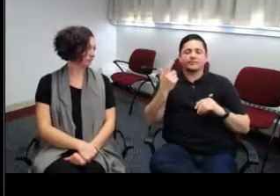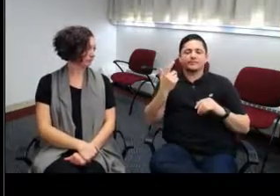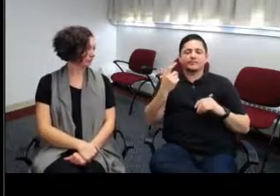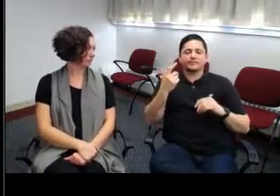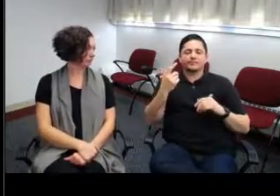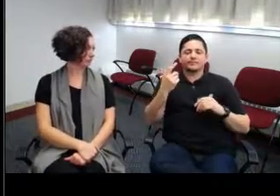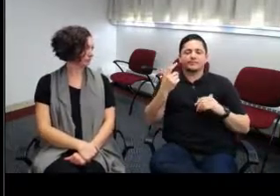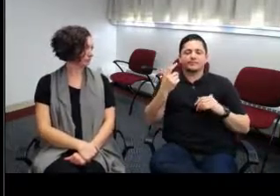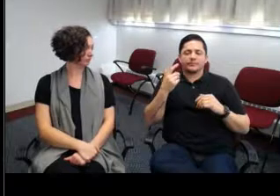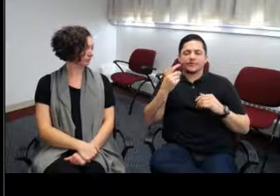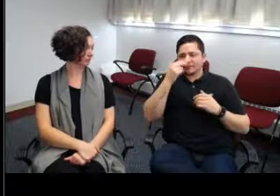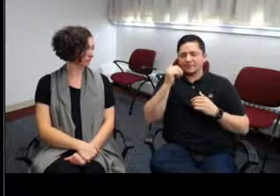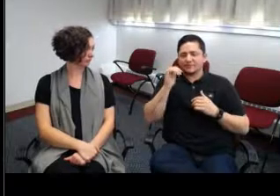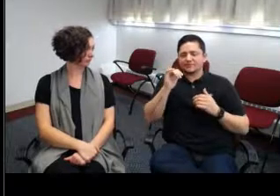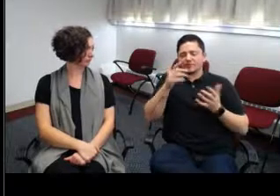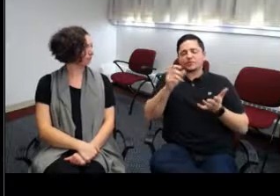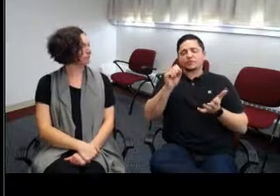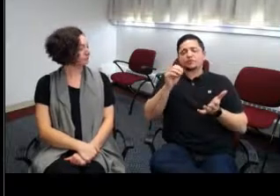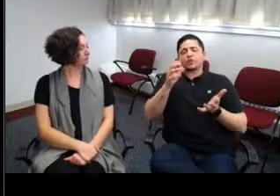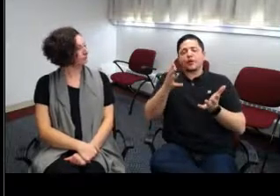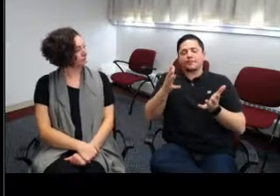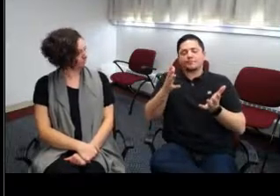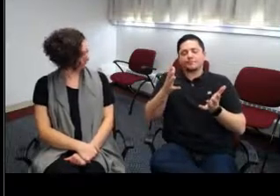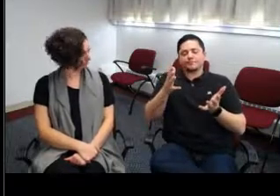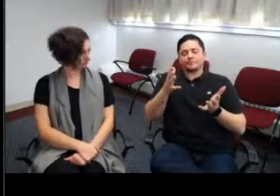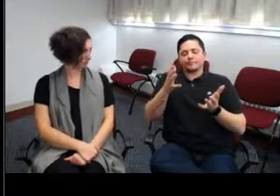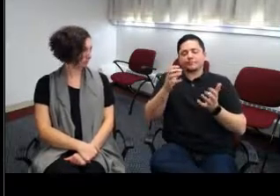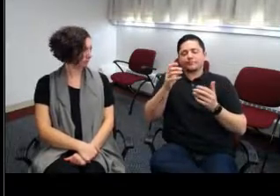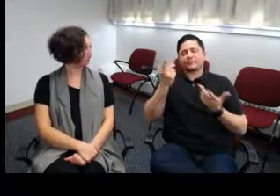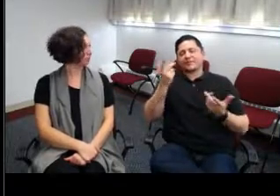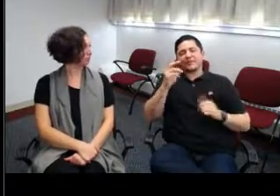is more problematic even than therapy.